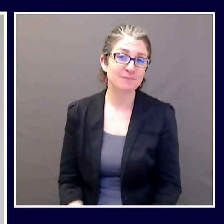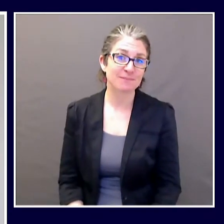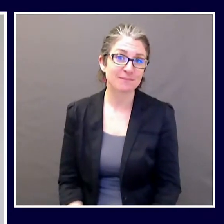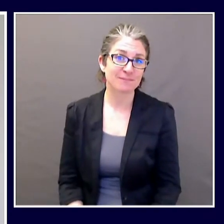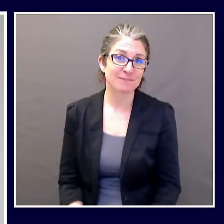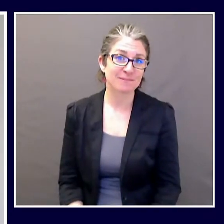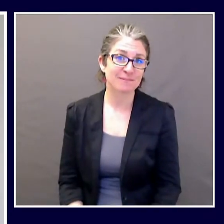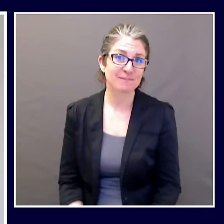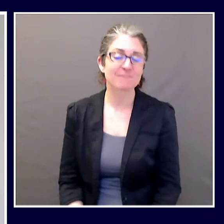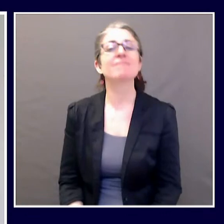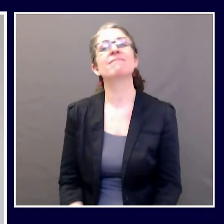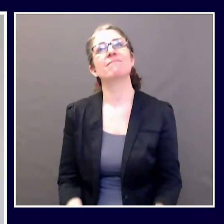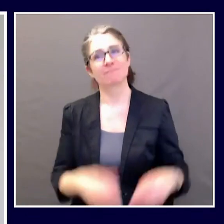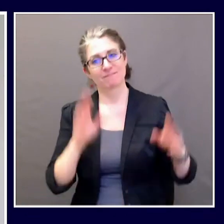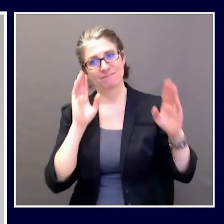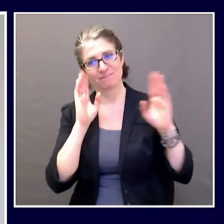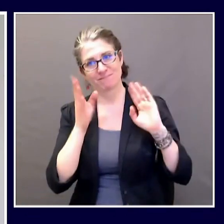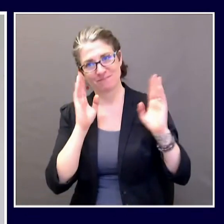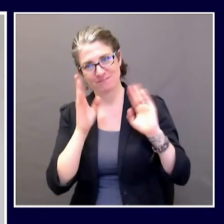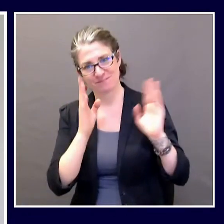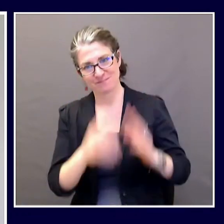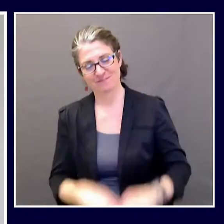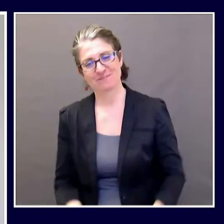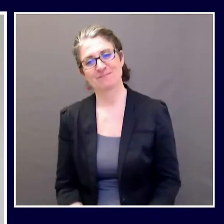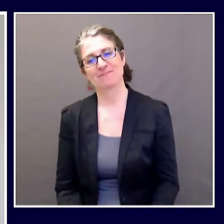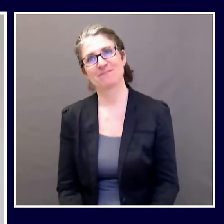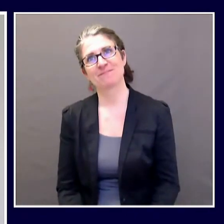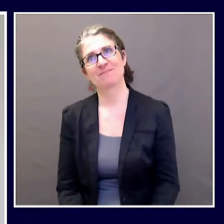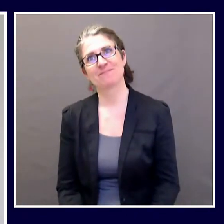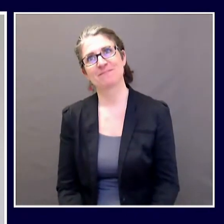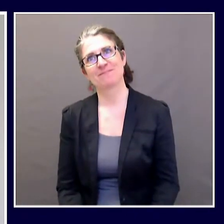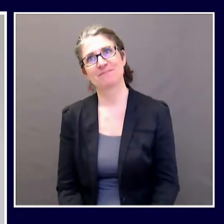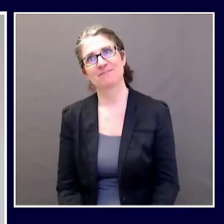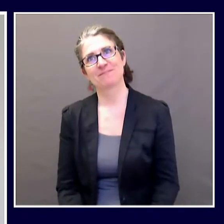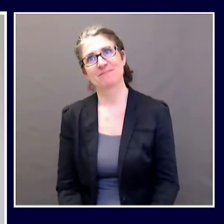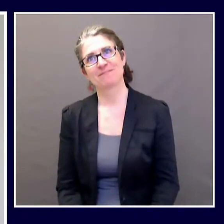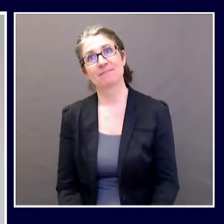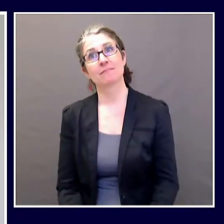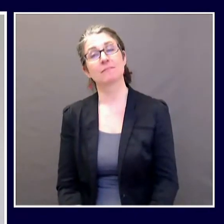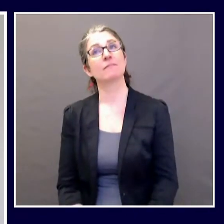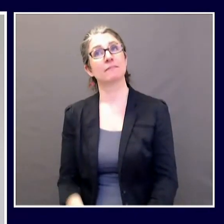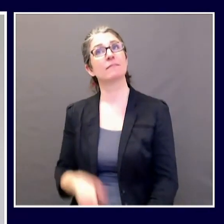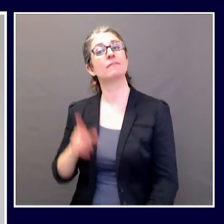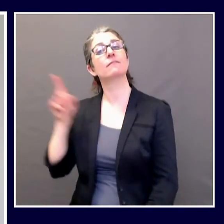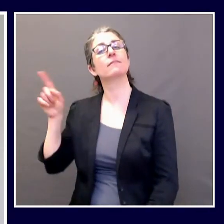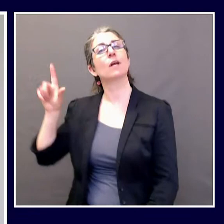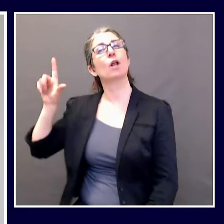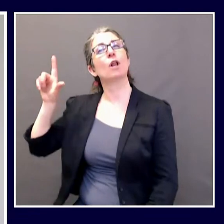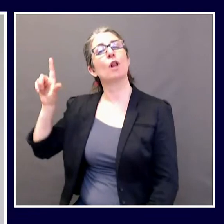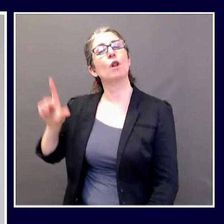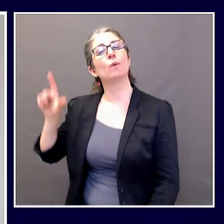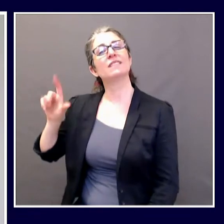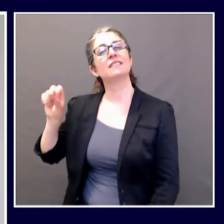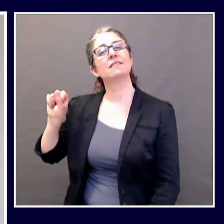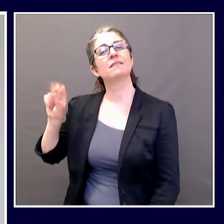Yes, hi, thanks. I have one from my colleague at the Lewiston Sun Journal, and then a couple of my own.